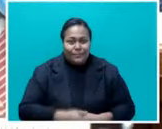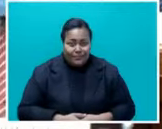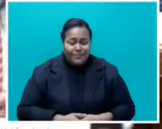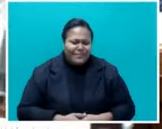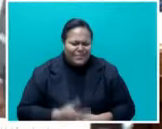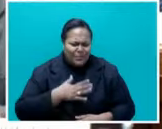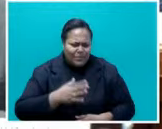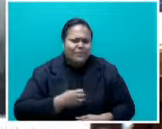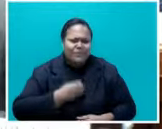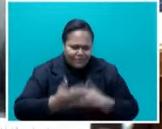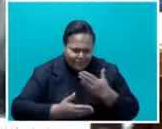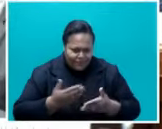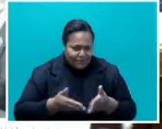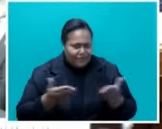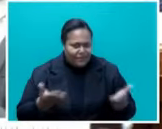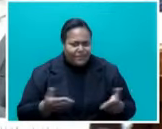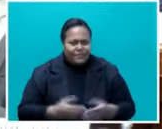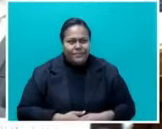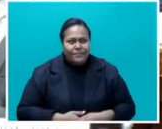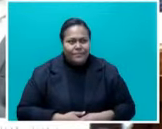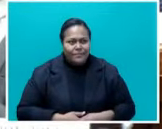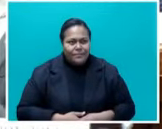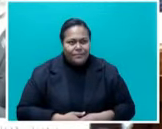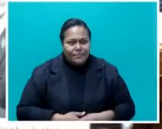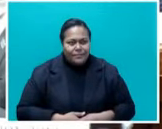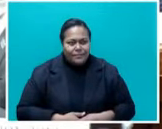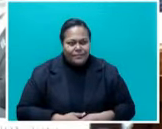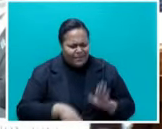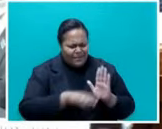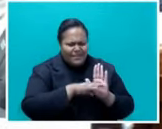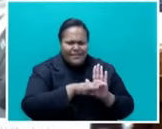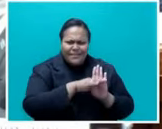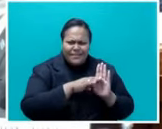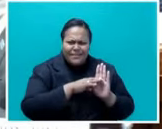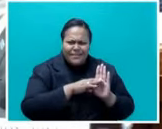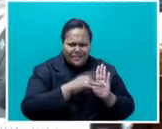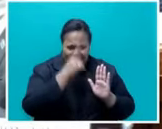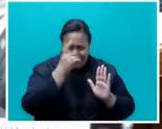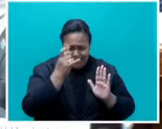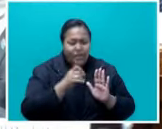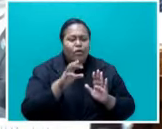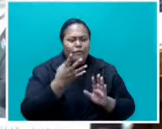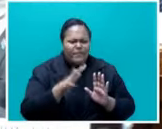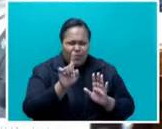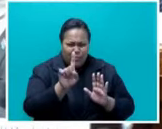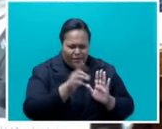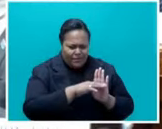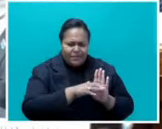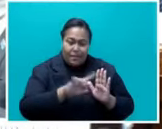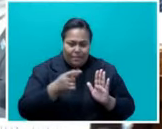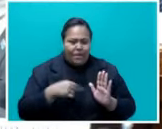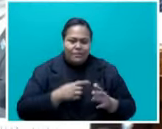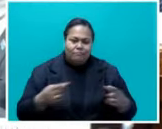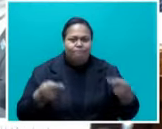what I would like to say at this point in time, sir, given this on motion 51, and that we debate this particular amendment on Wednesday, sir.